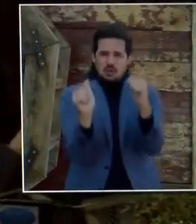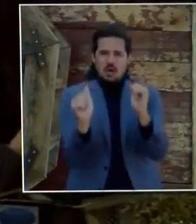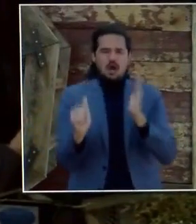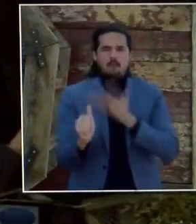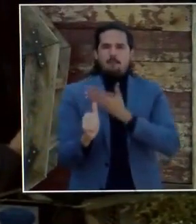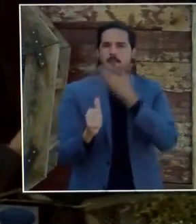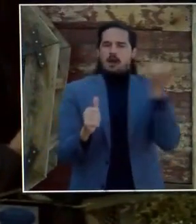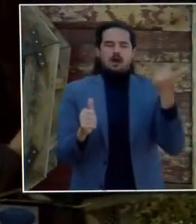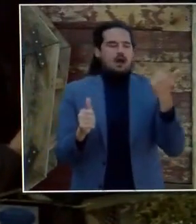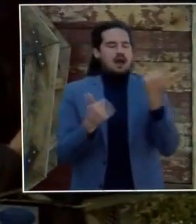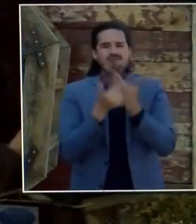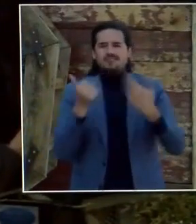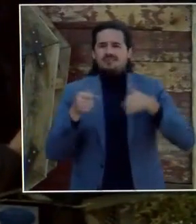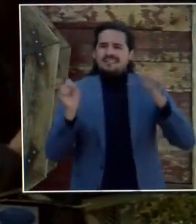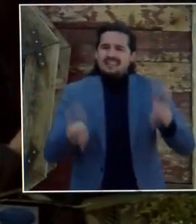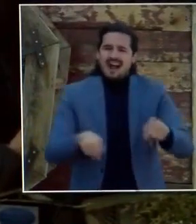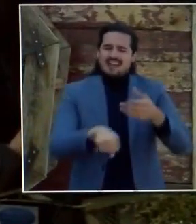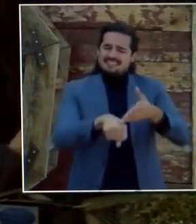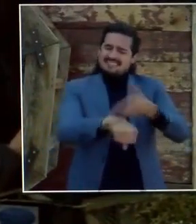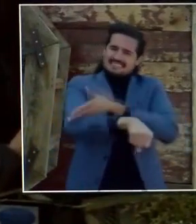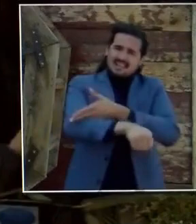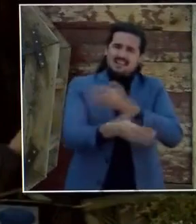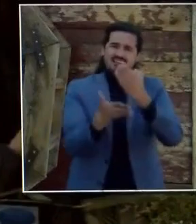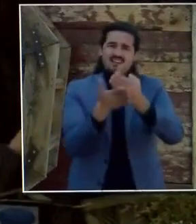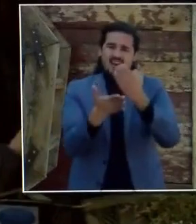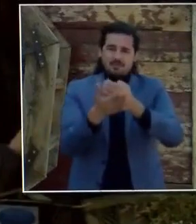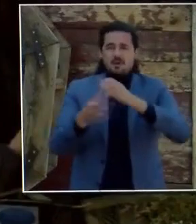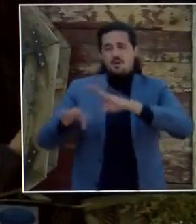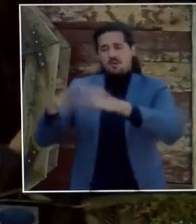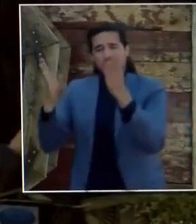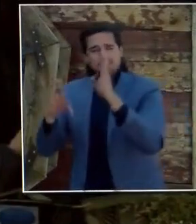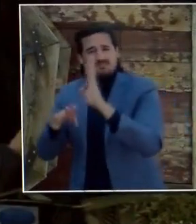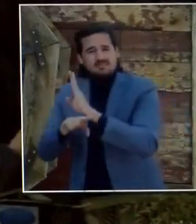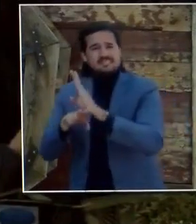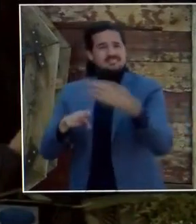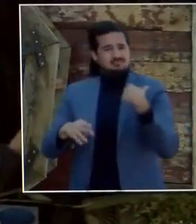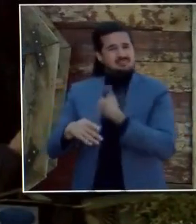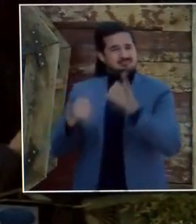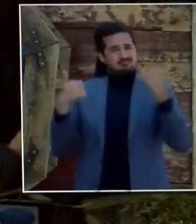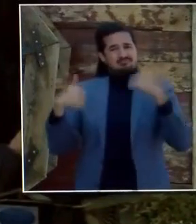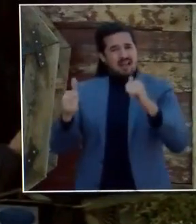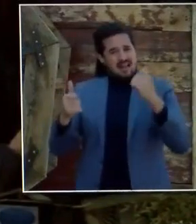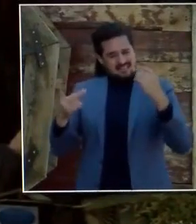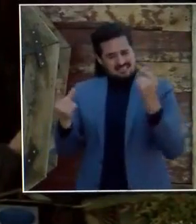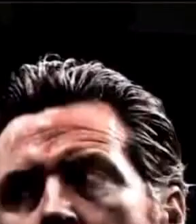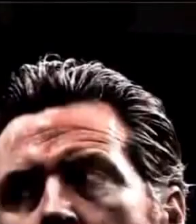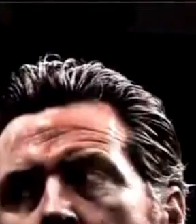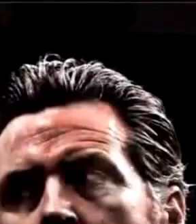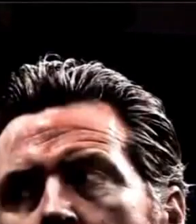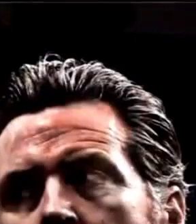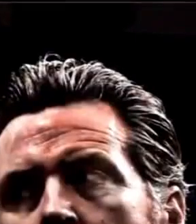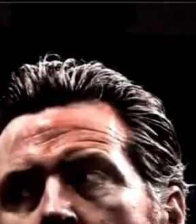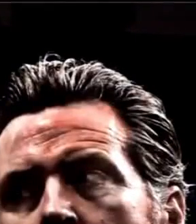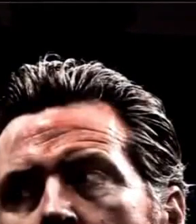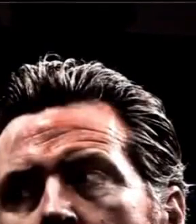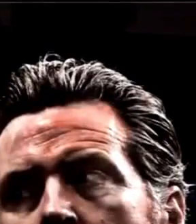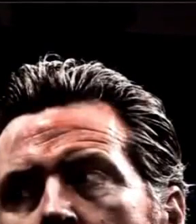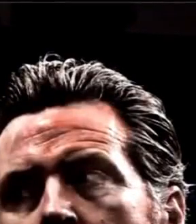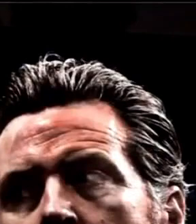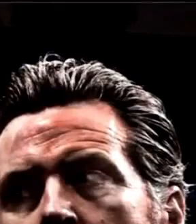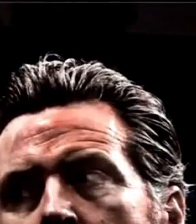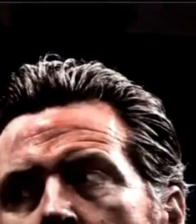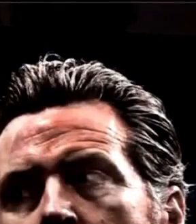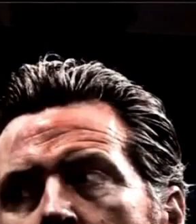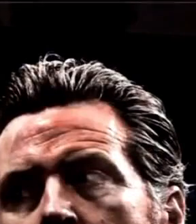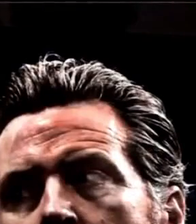open businesses permanently is to eliminate and end this pandemic, this deadly disease. A campaign official